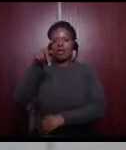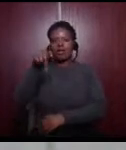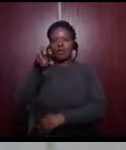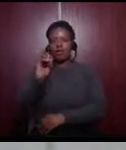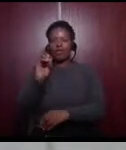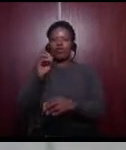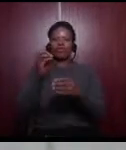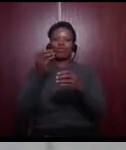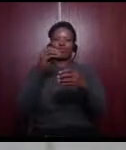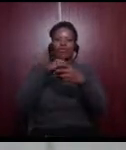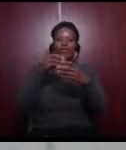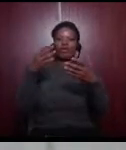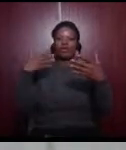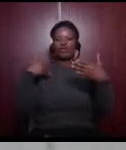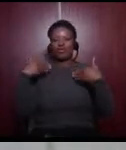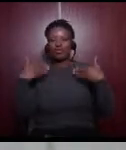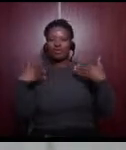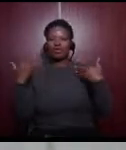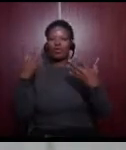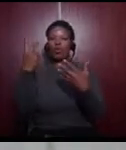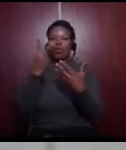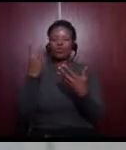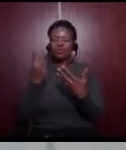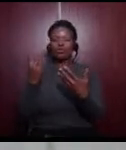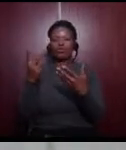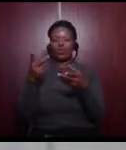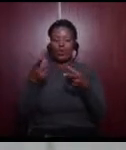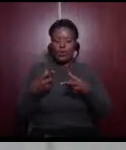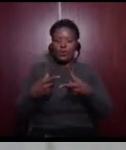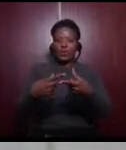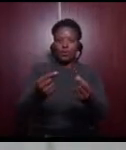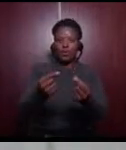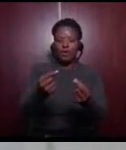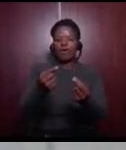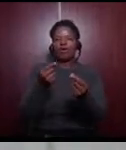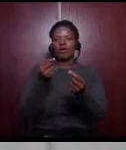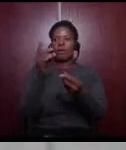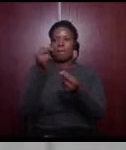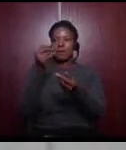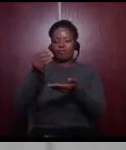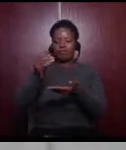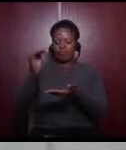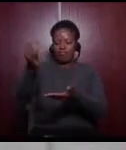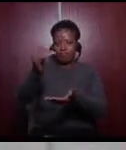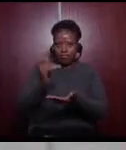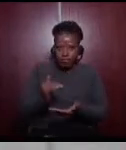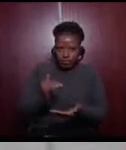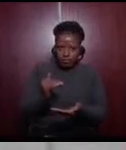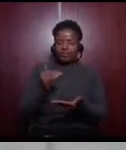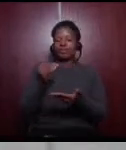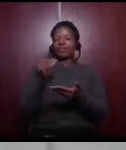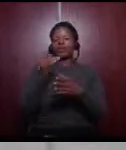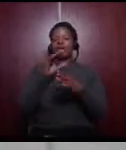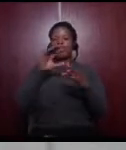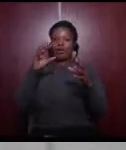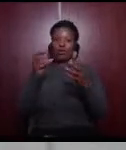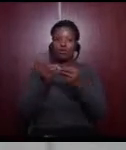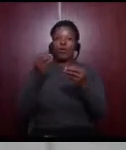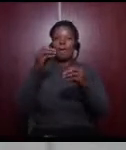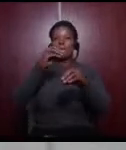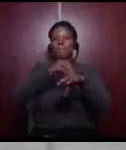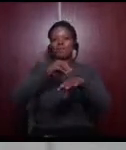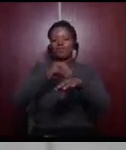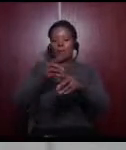registration and compliance and fundraising by NPOs. And also the issues of